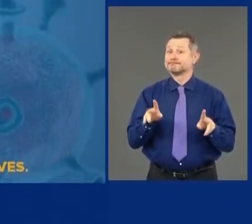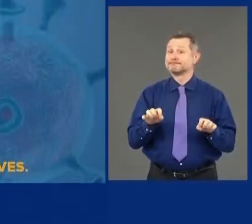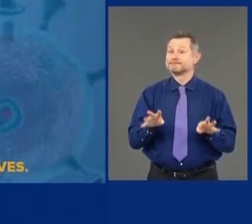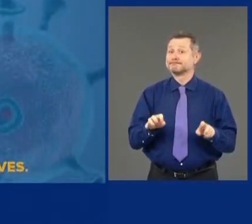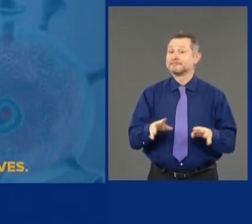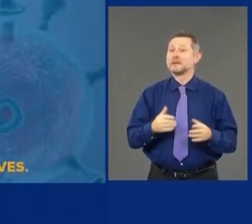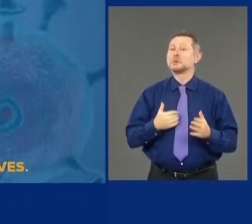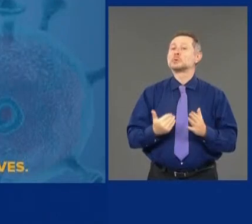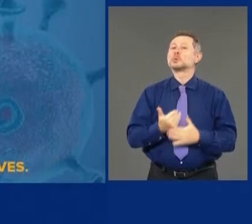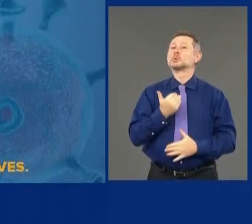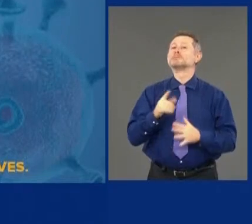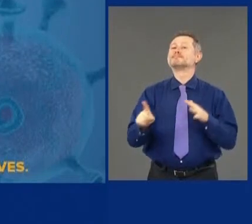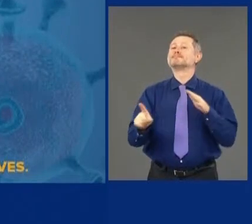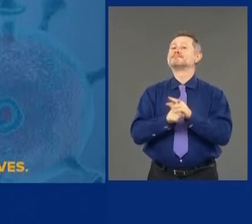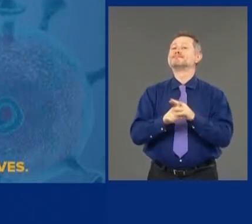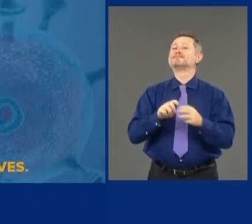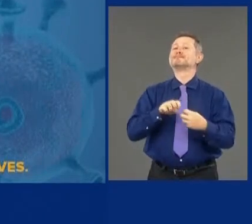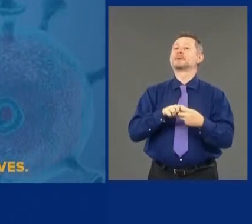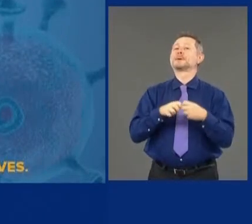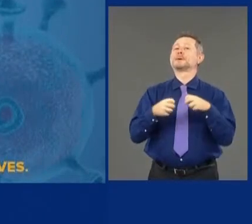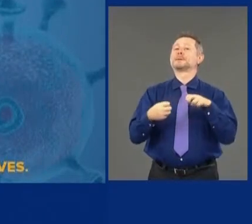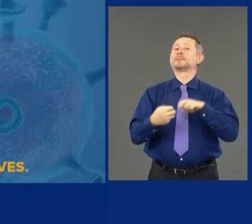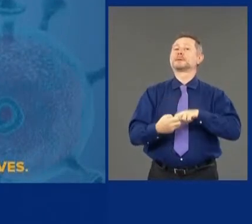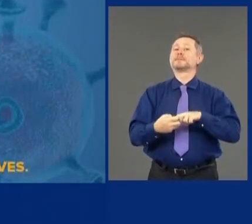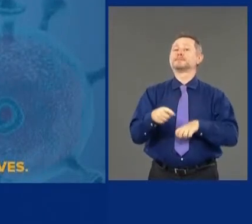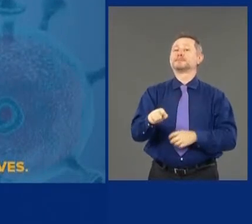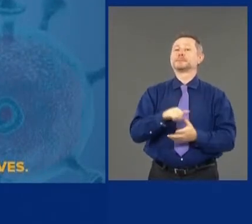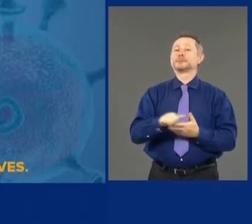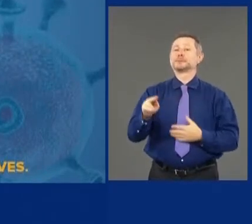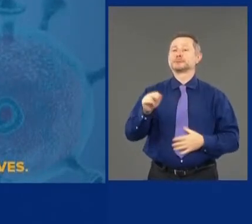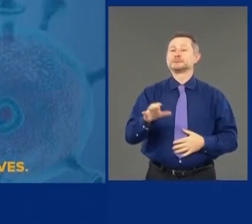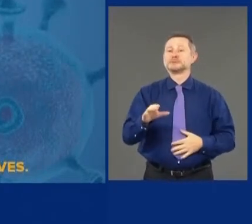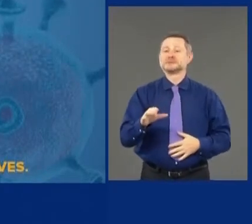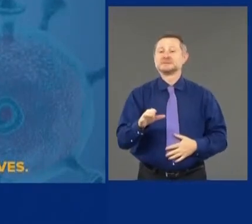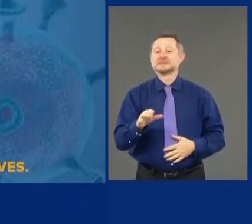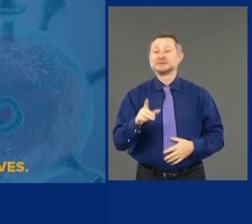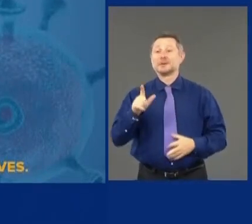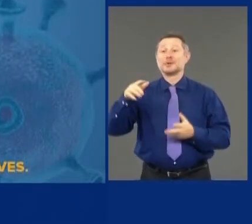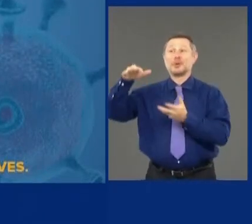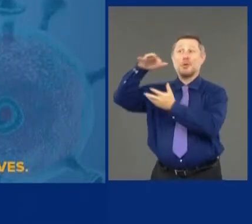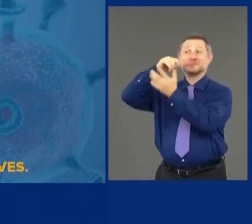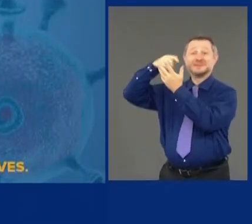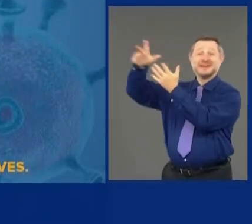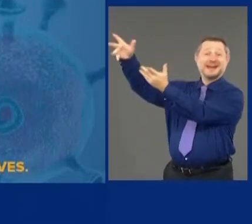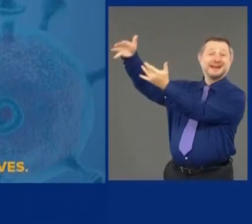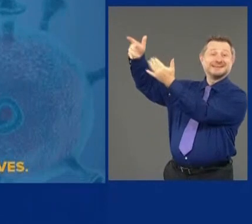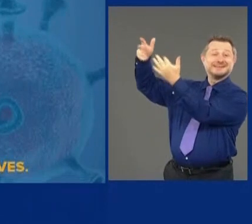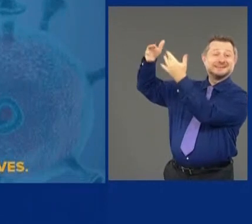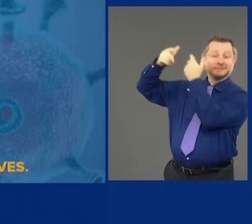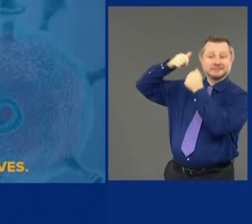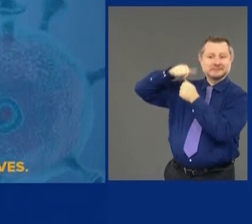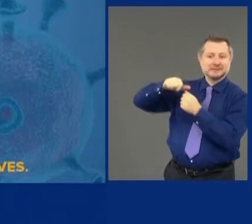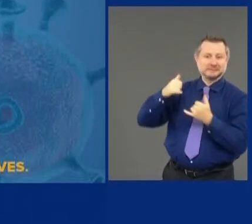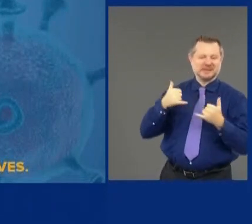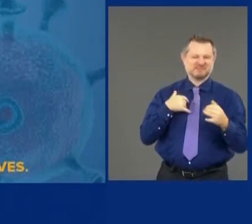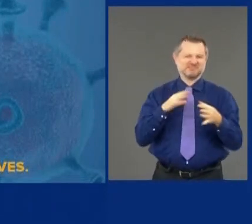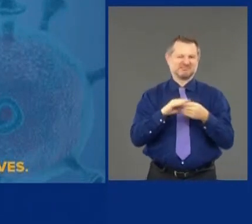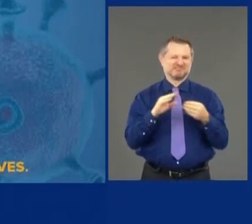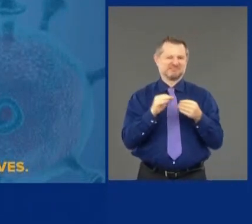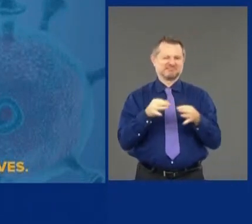we have new problems. These are the storm clouds I was talking about. What we